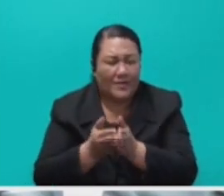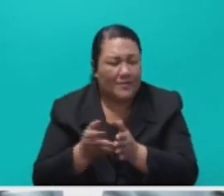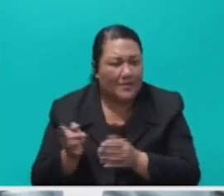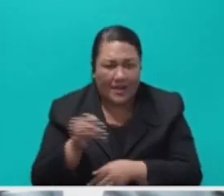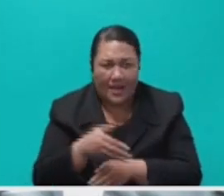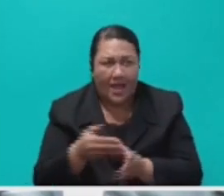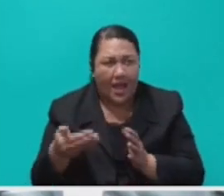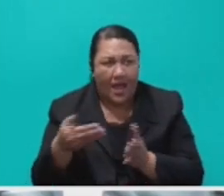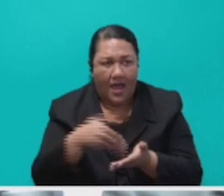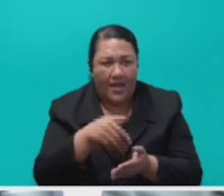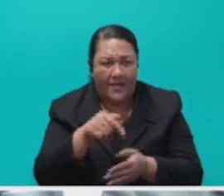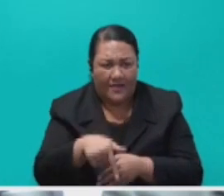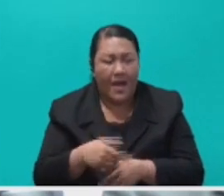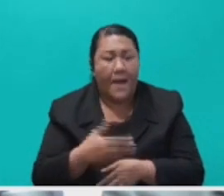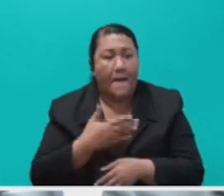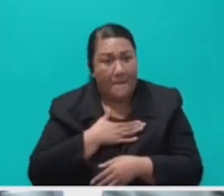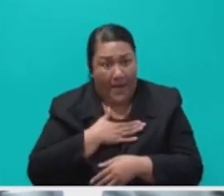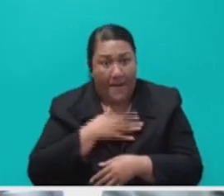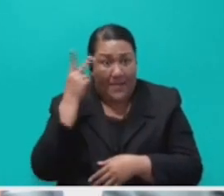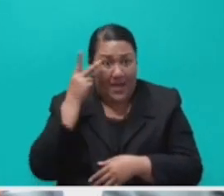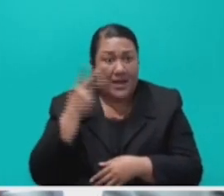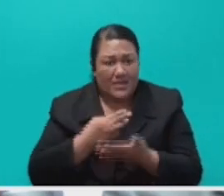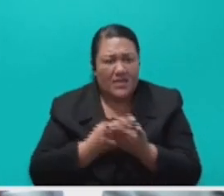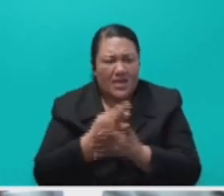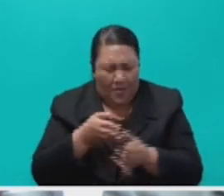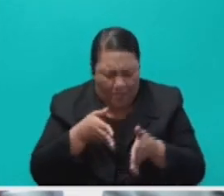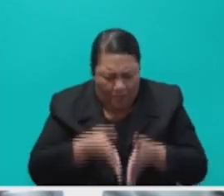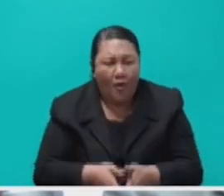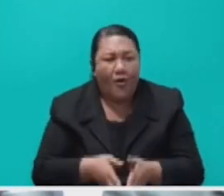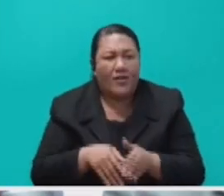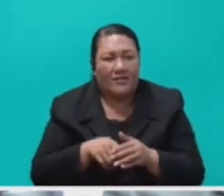My parents were born here.